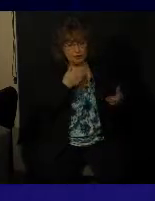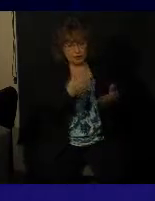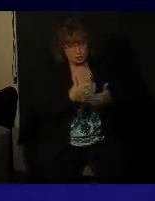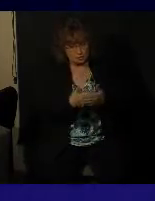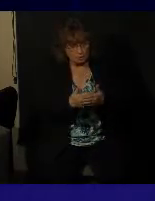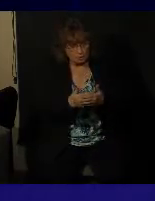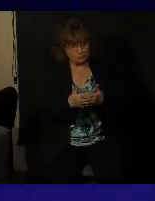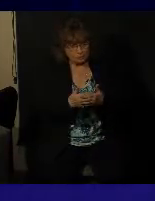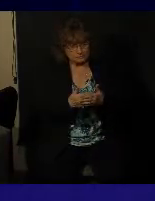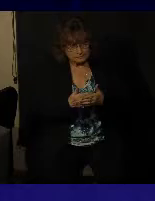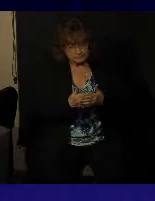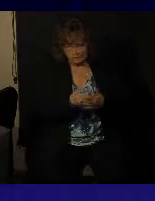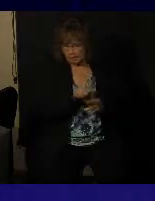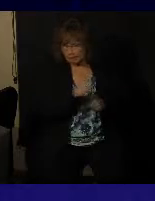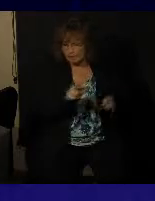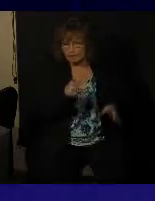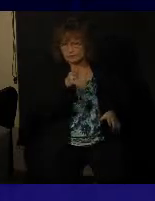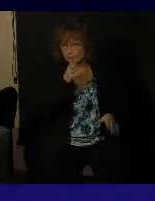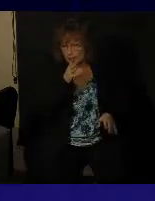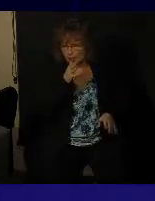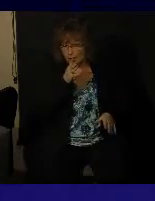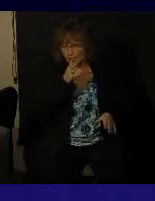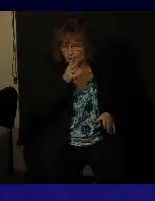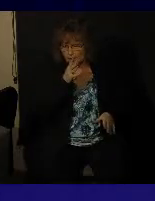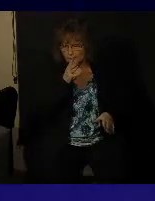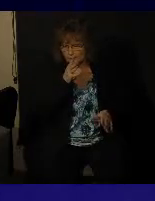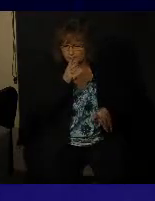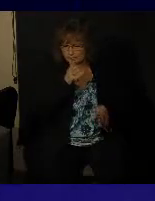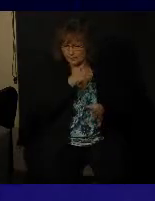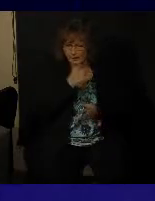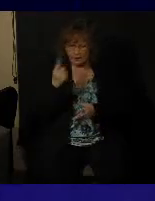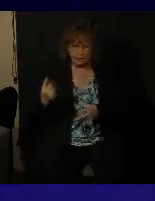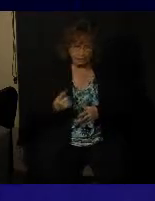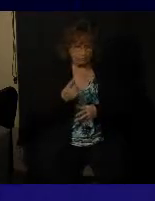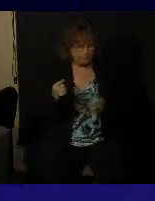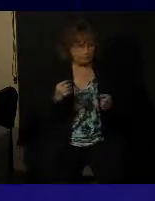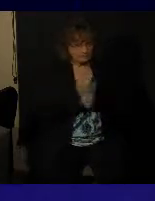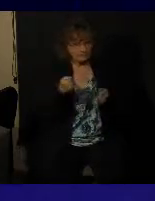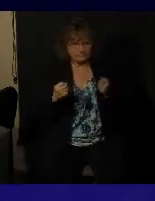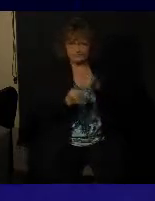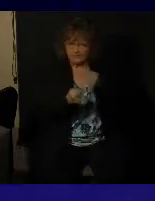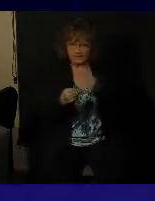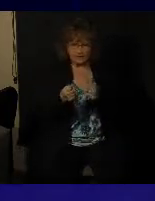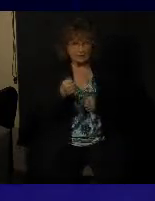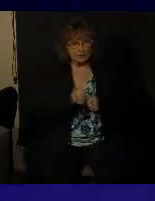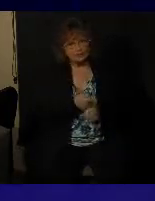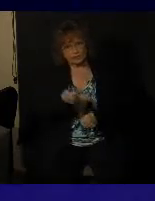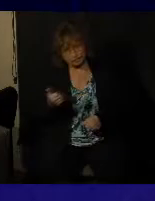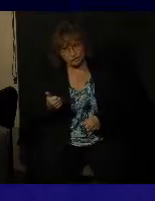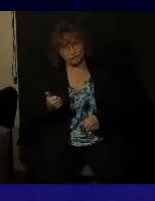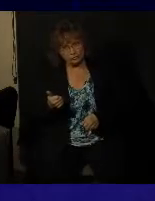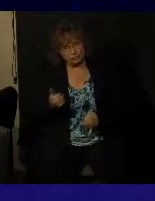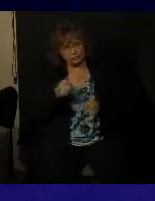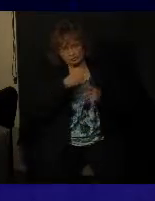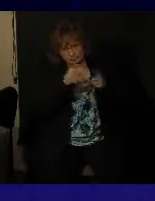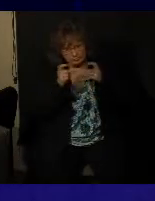weren't. We were always fighting. And me and my dad were always having a good time and doing stuff we liked